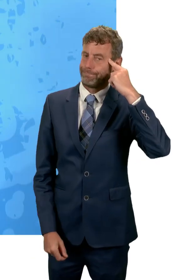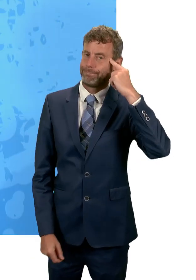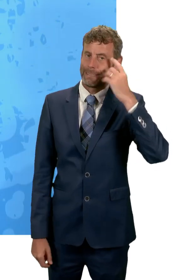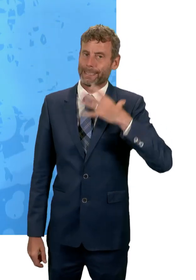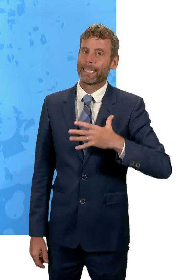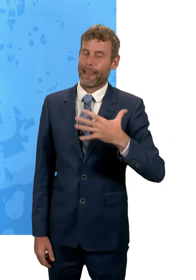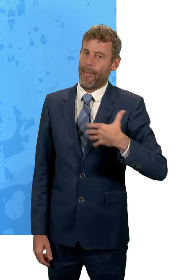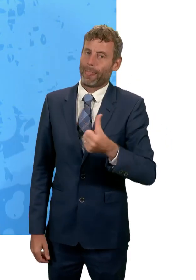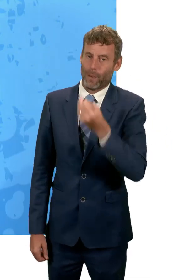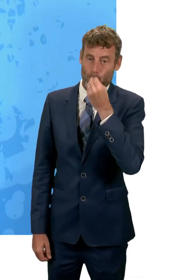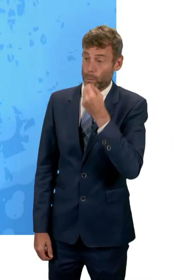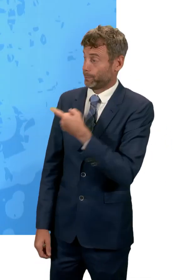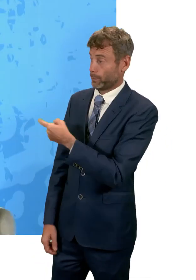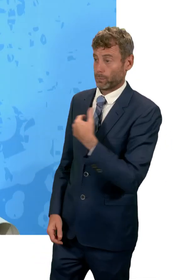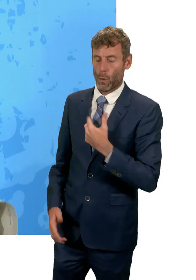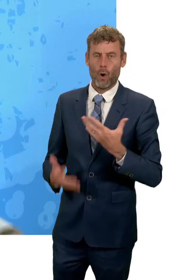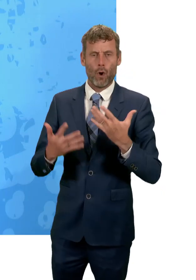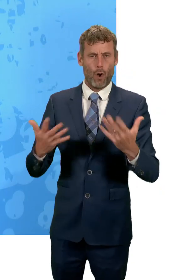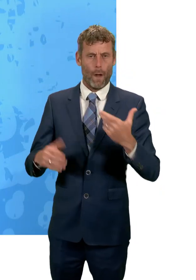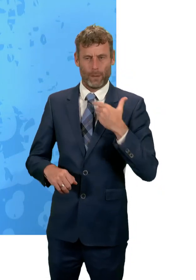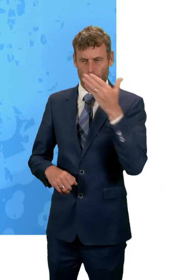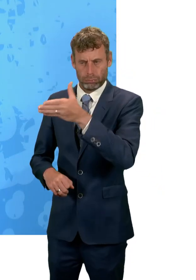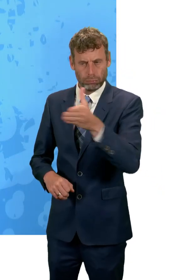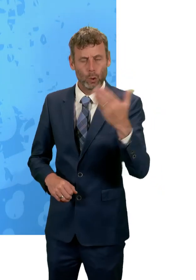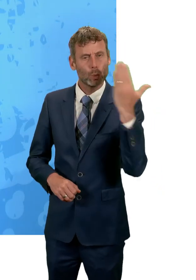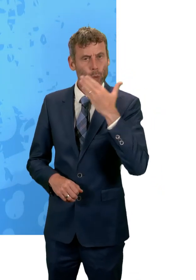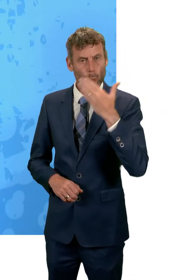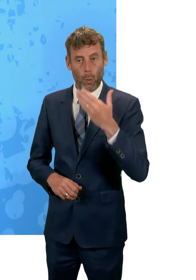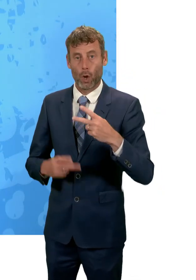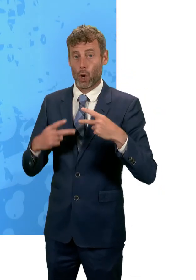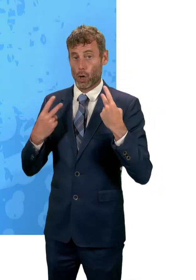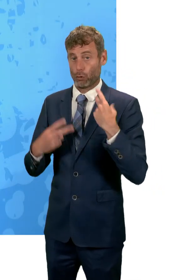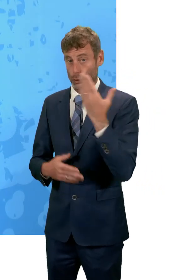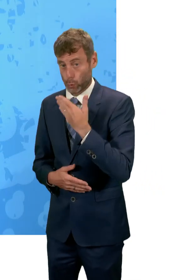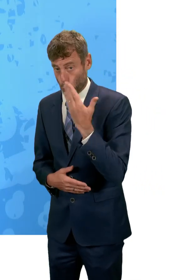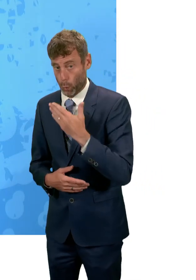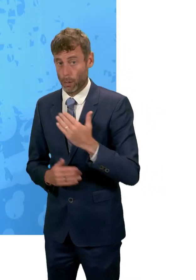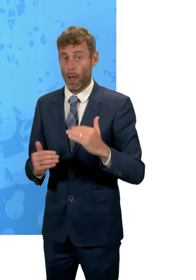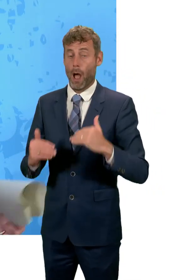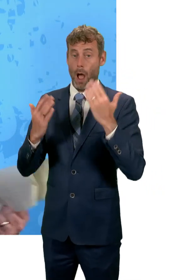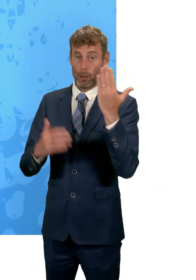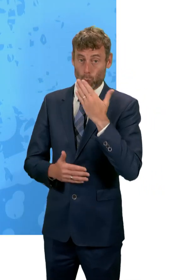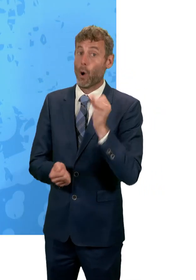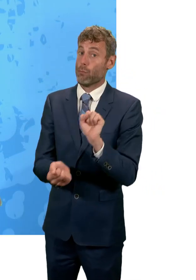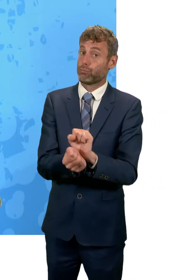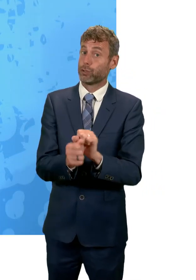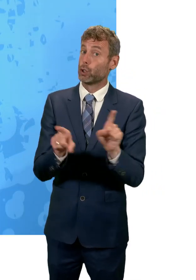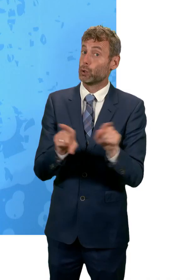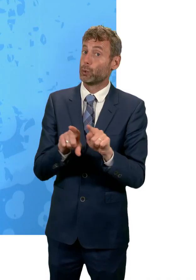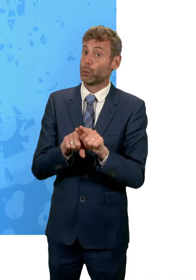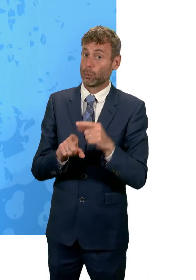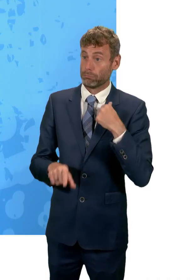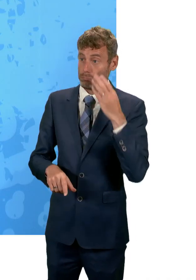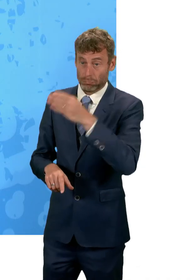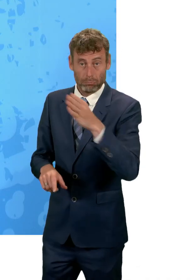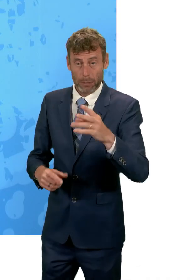a lot of time in education, a lot of time in nursery schools, primary schools, high schools, even prisons, where food is used